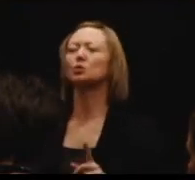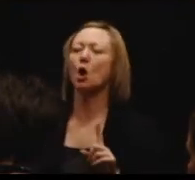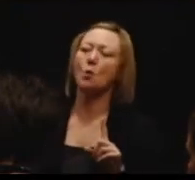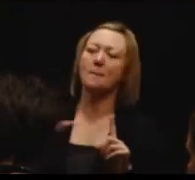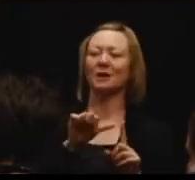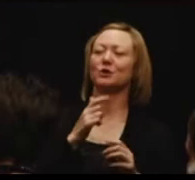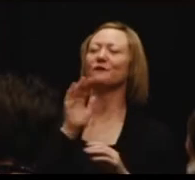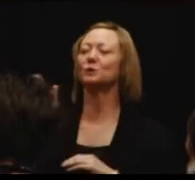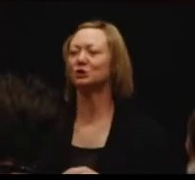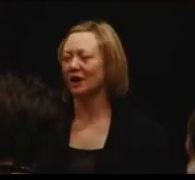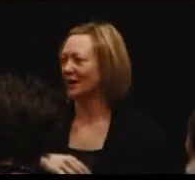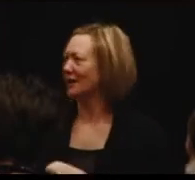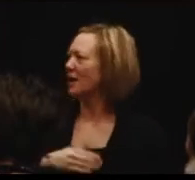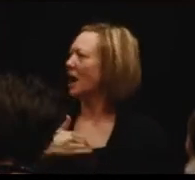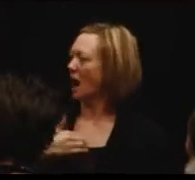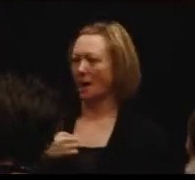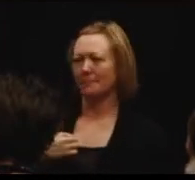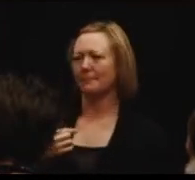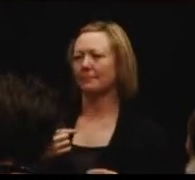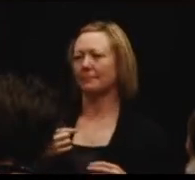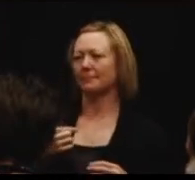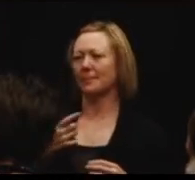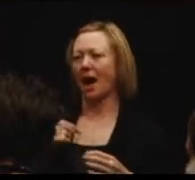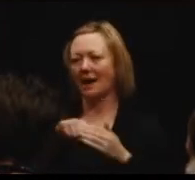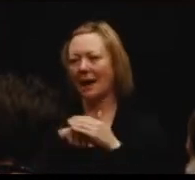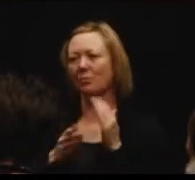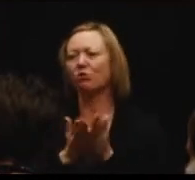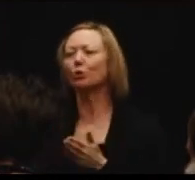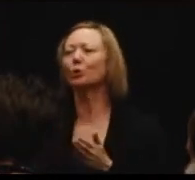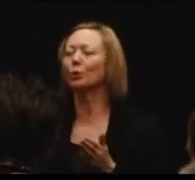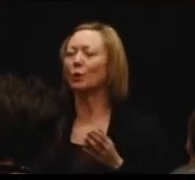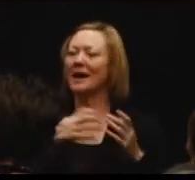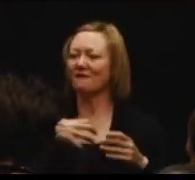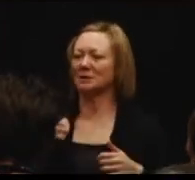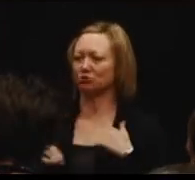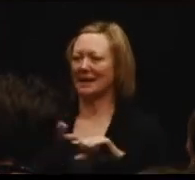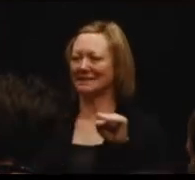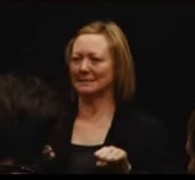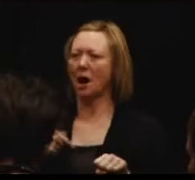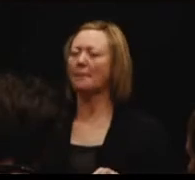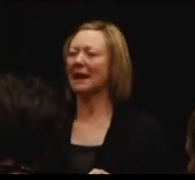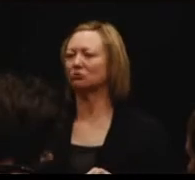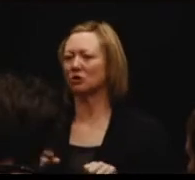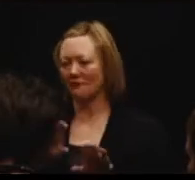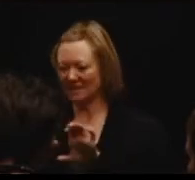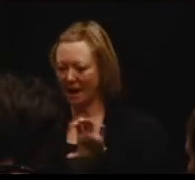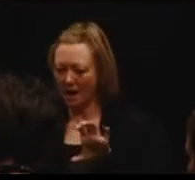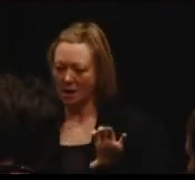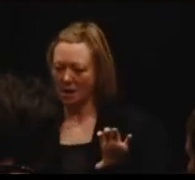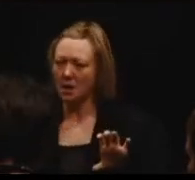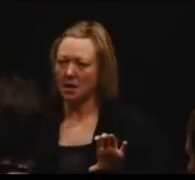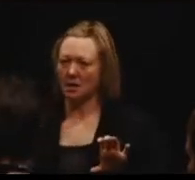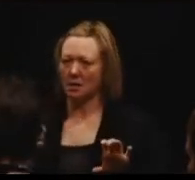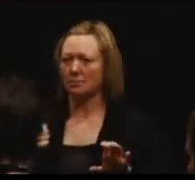of the government training system. I'm an electrical fitter by trade. Now